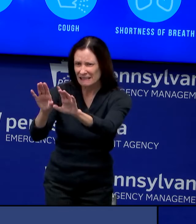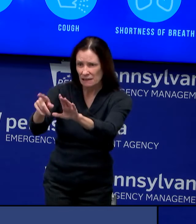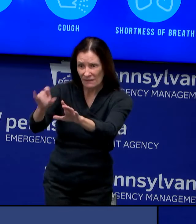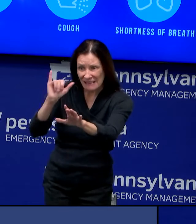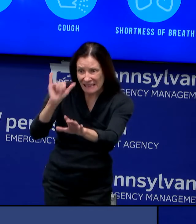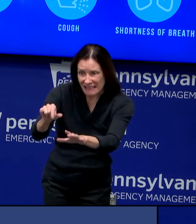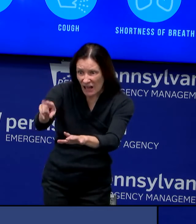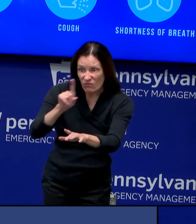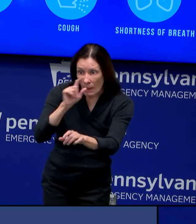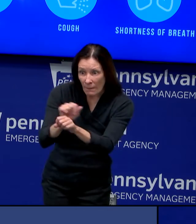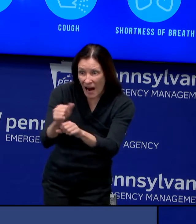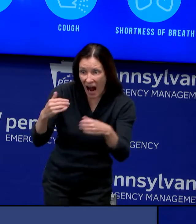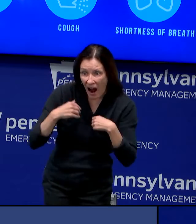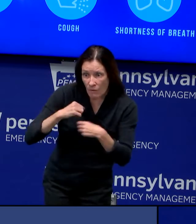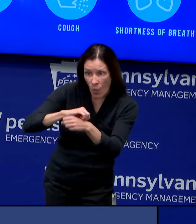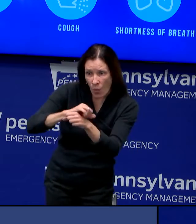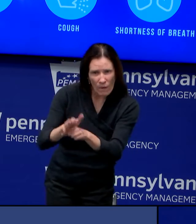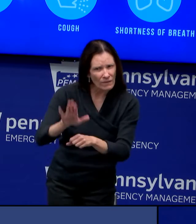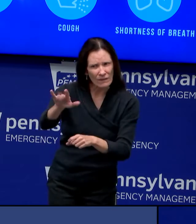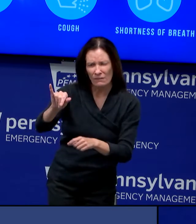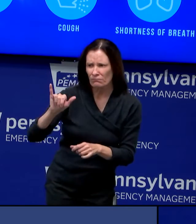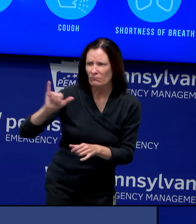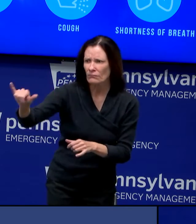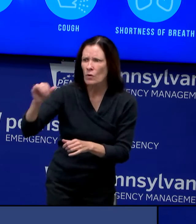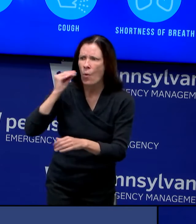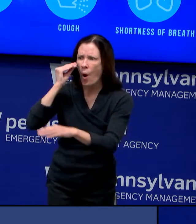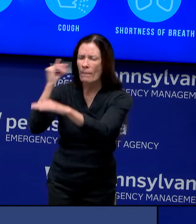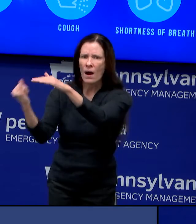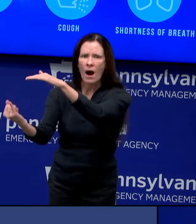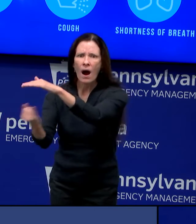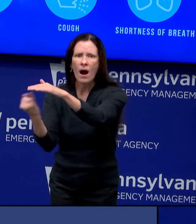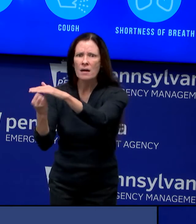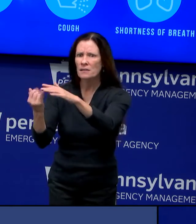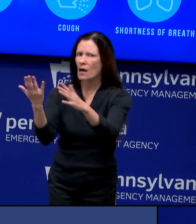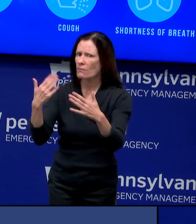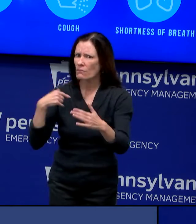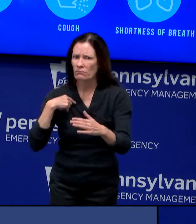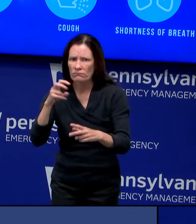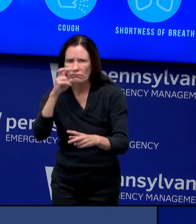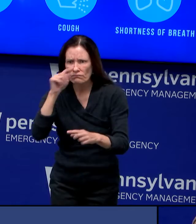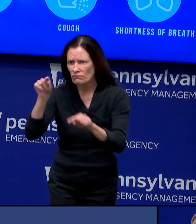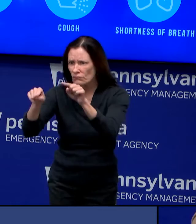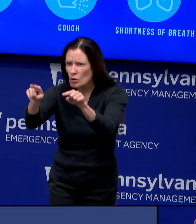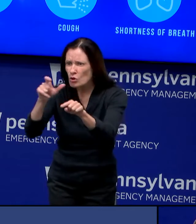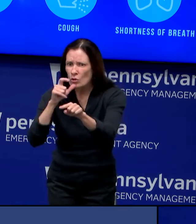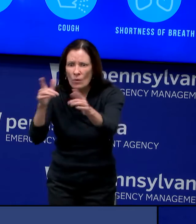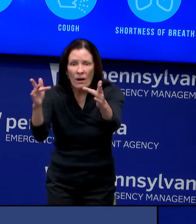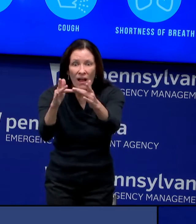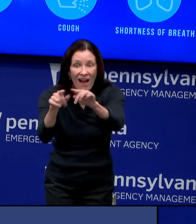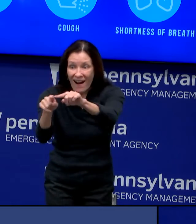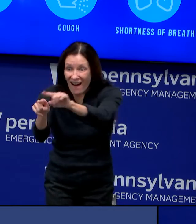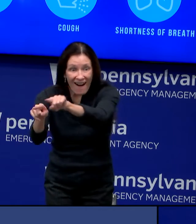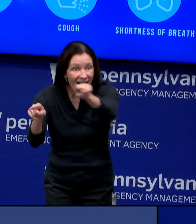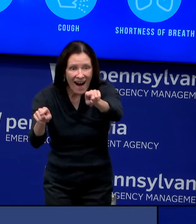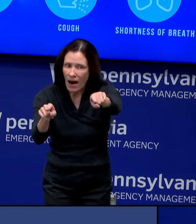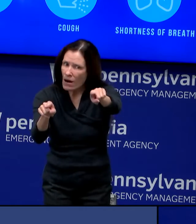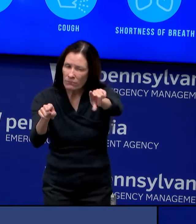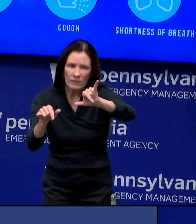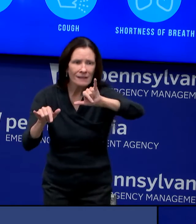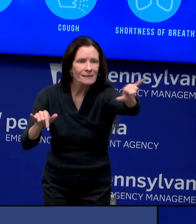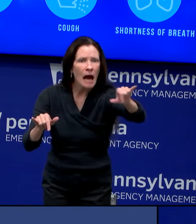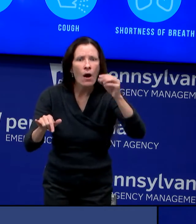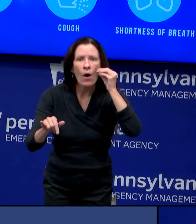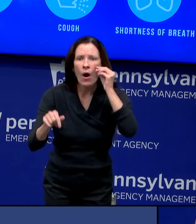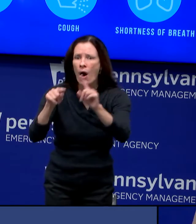We do extensive contact tracing of their personal contacts or professional contacts. Those people